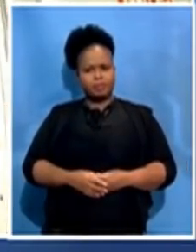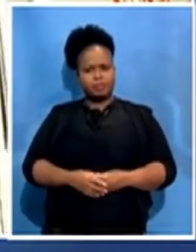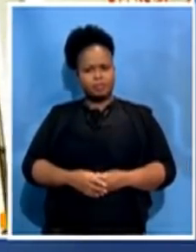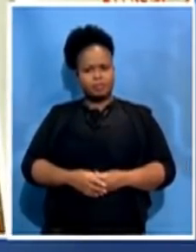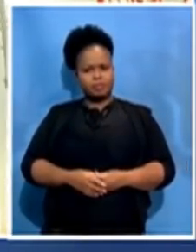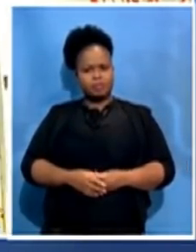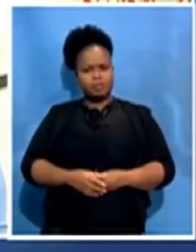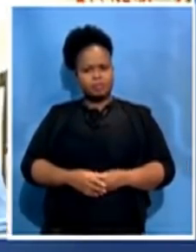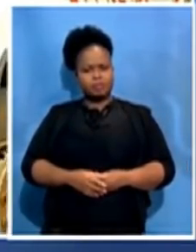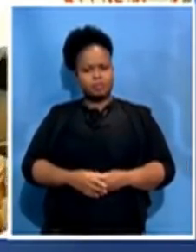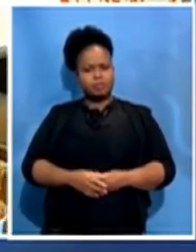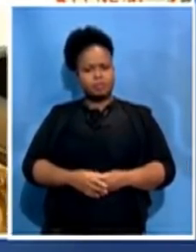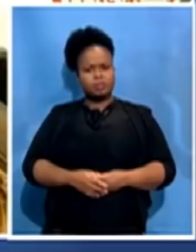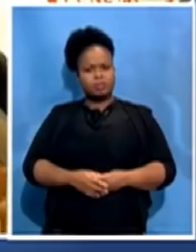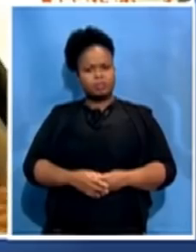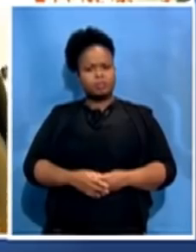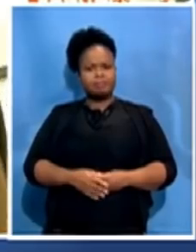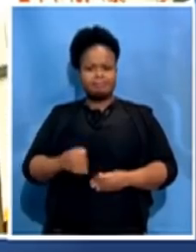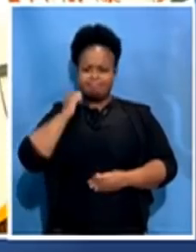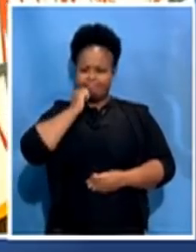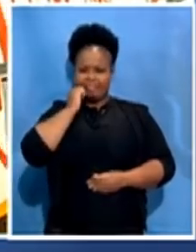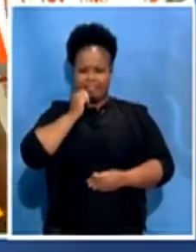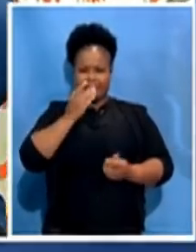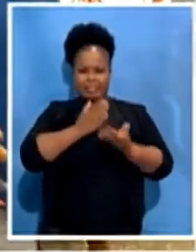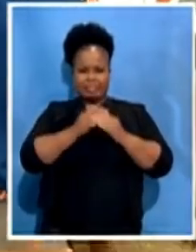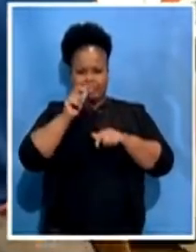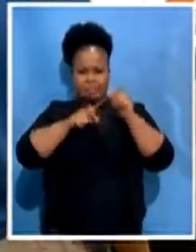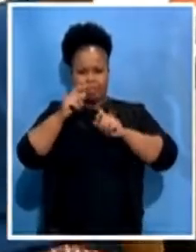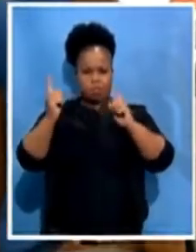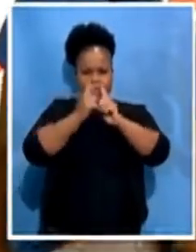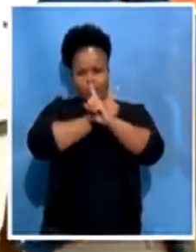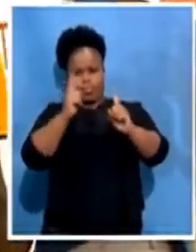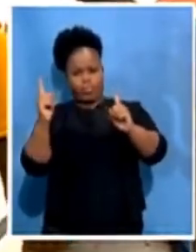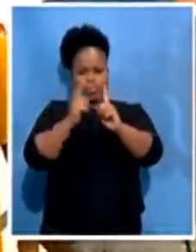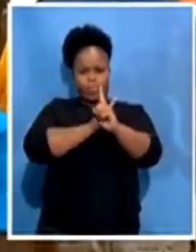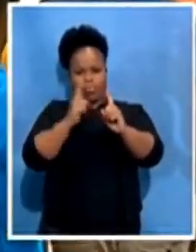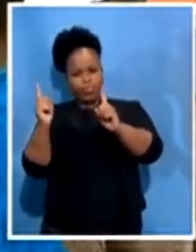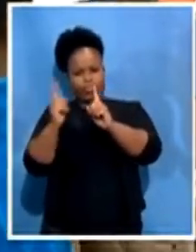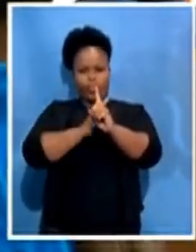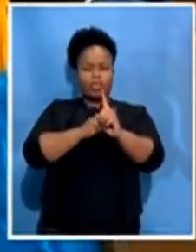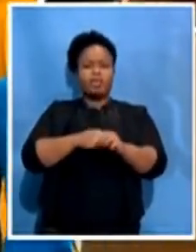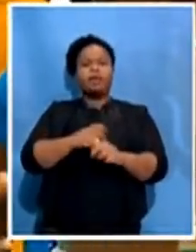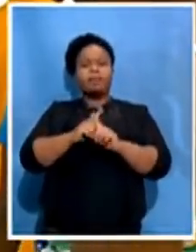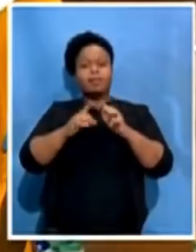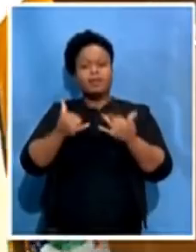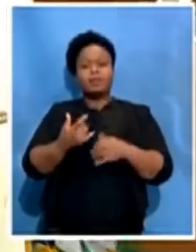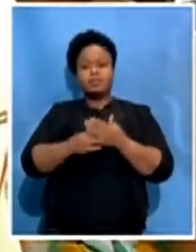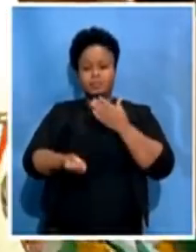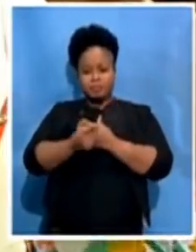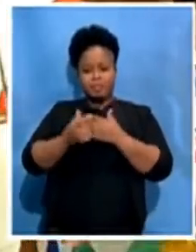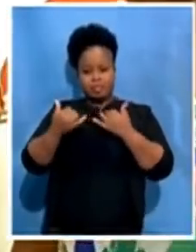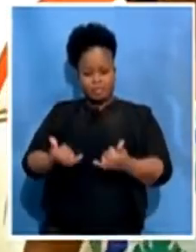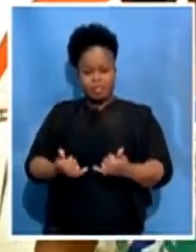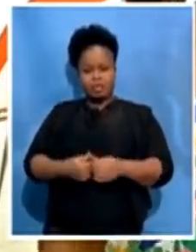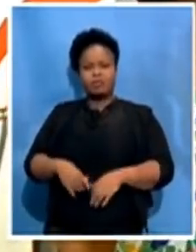Apologies, Blaine, for some of the people who keep moving in and out of our shot. What is actually happening is that there's been engagements where I remember a